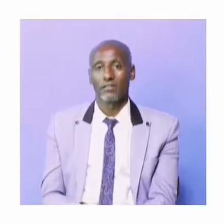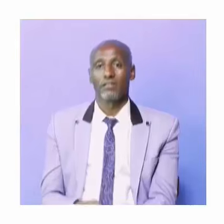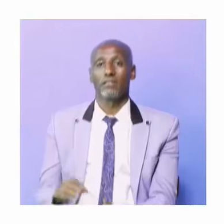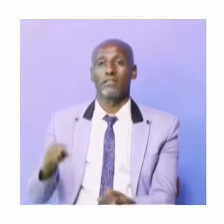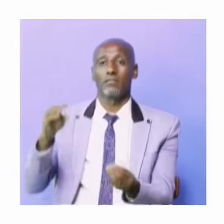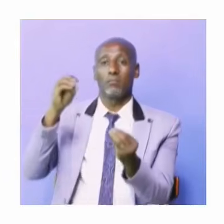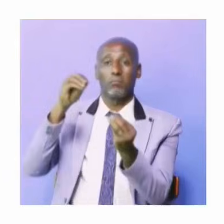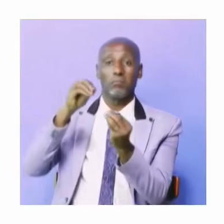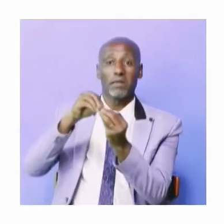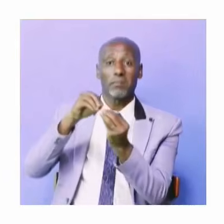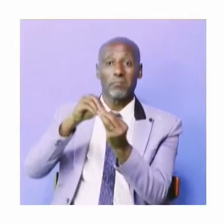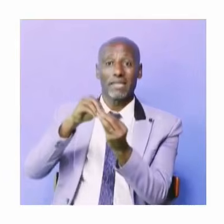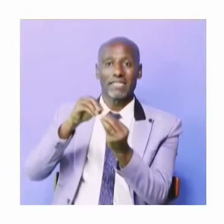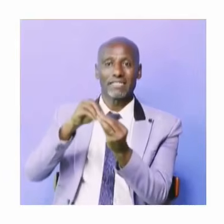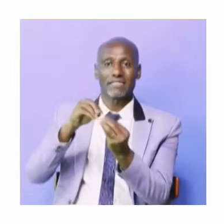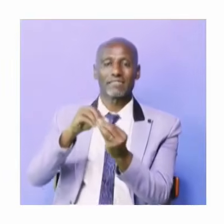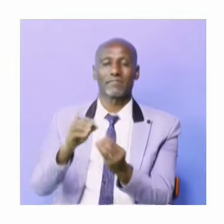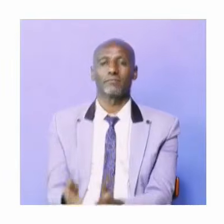mathematics or math